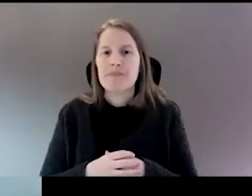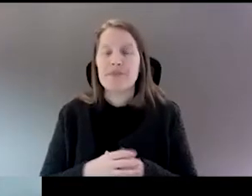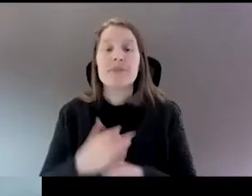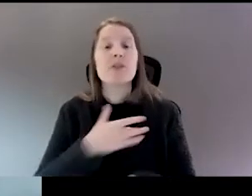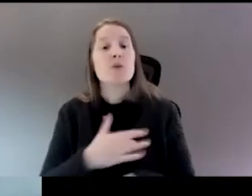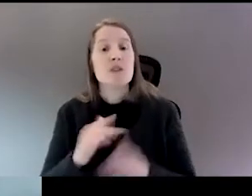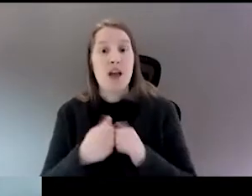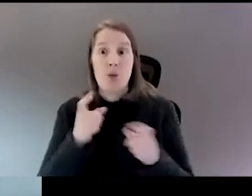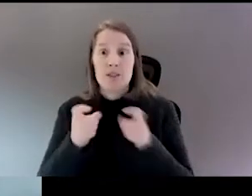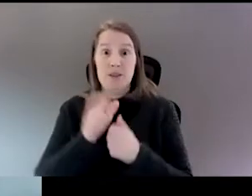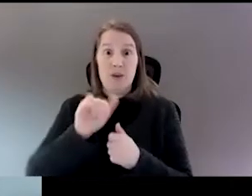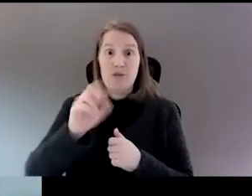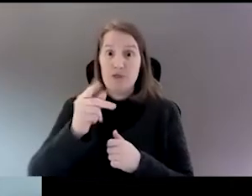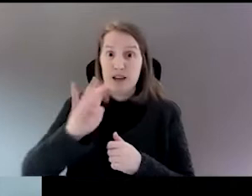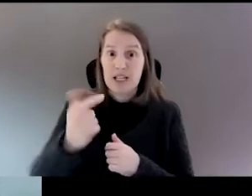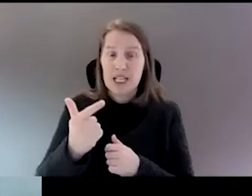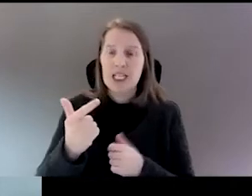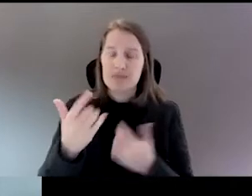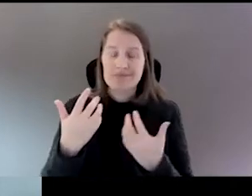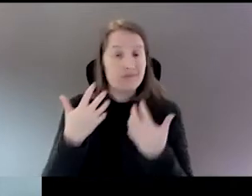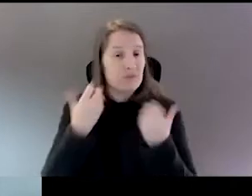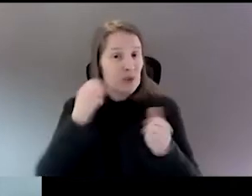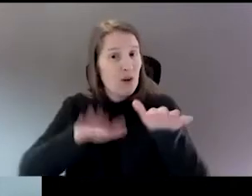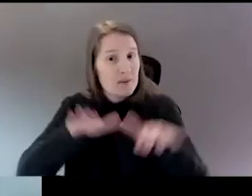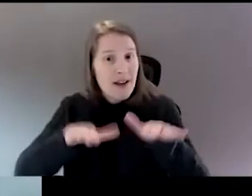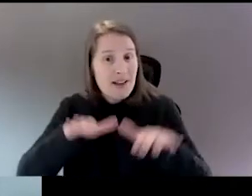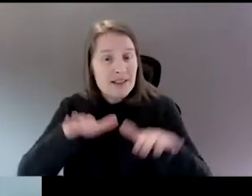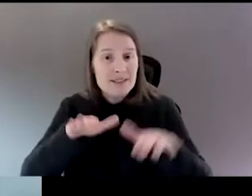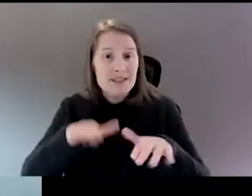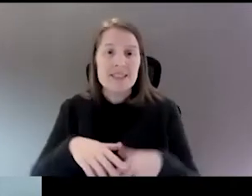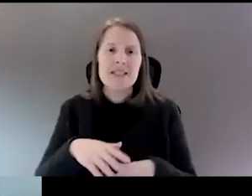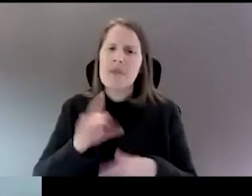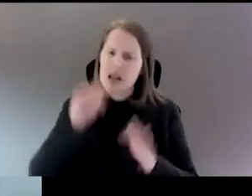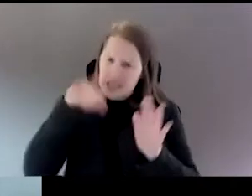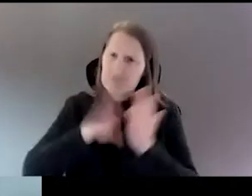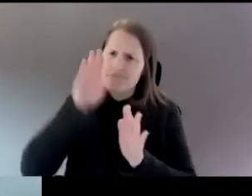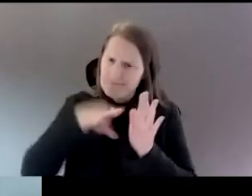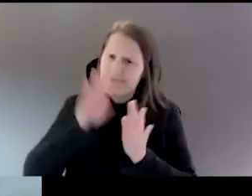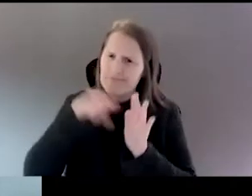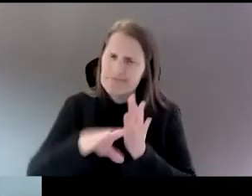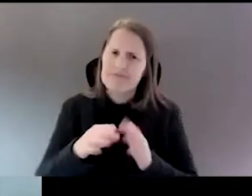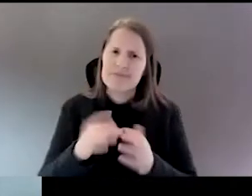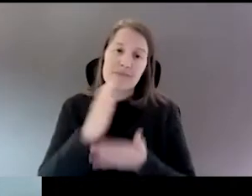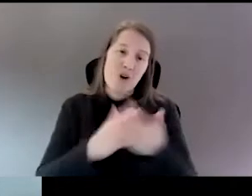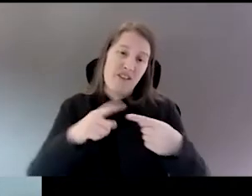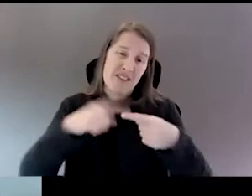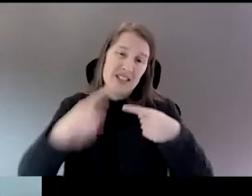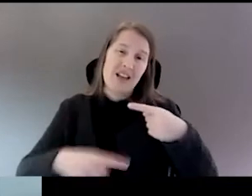by restoring balance, but it tends to be turbulent, but it's part of a cycle.